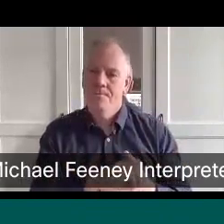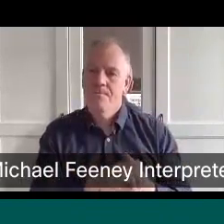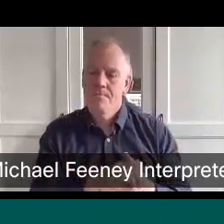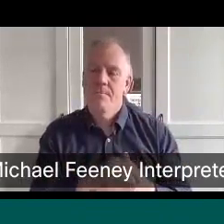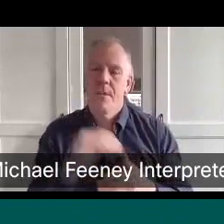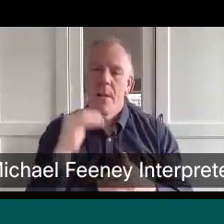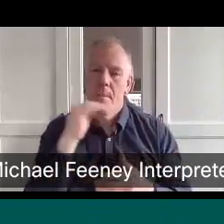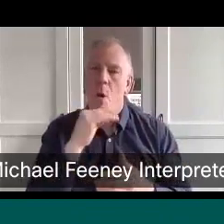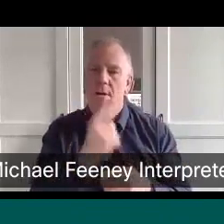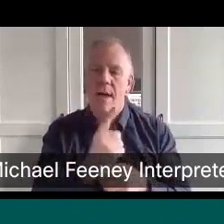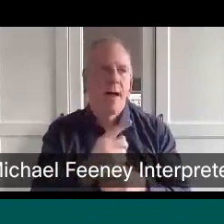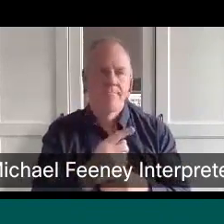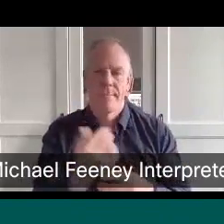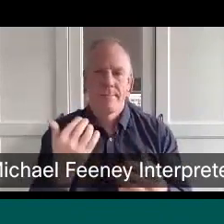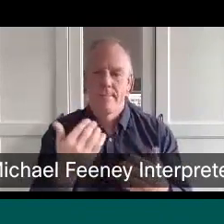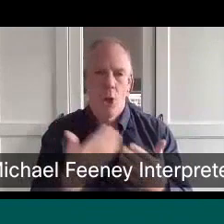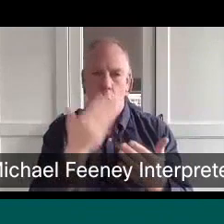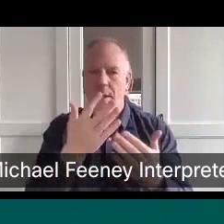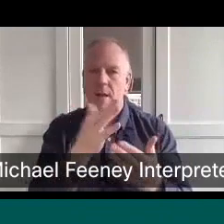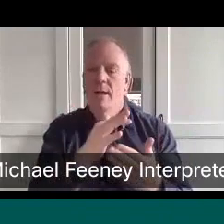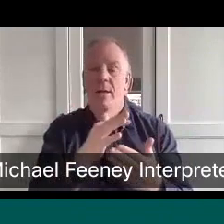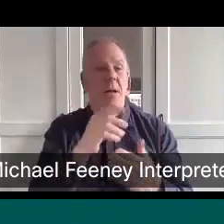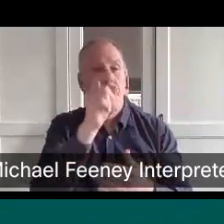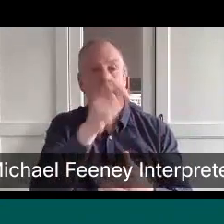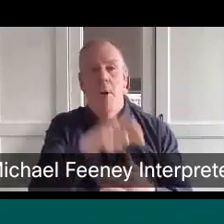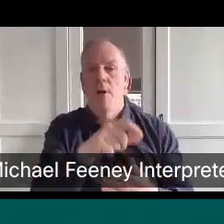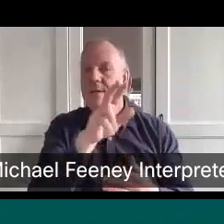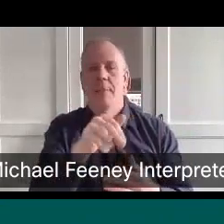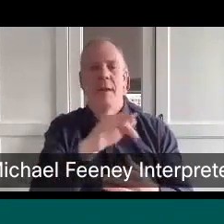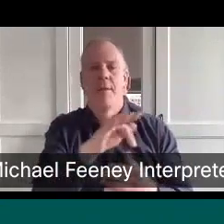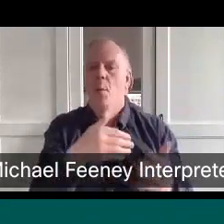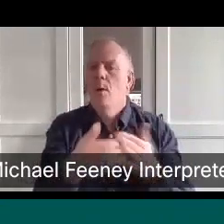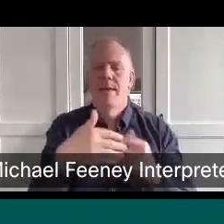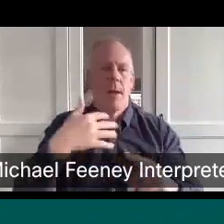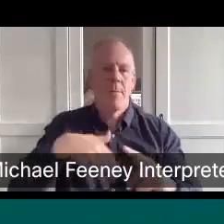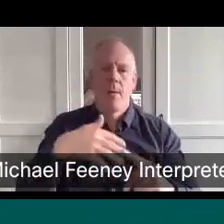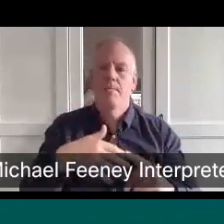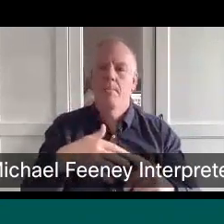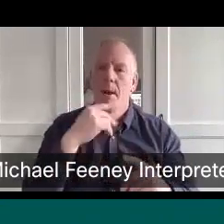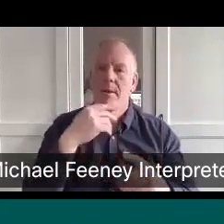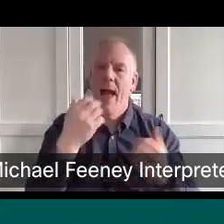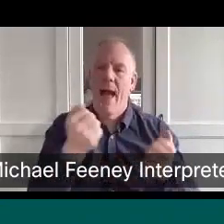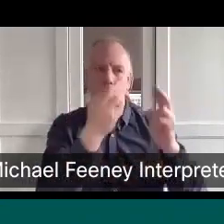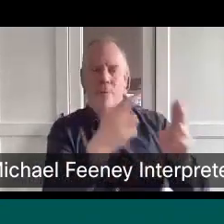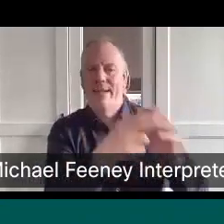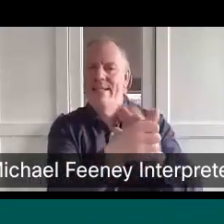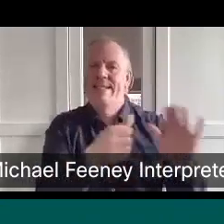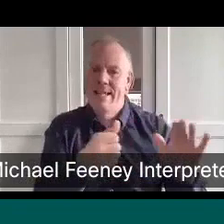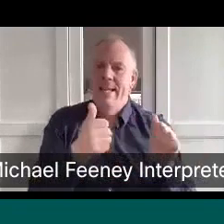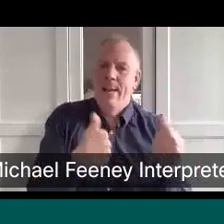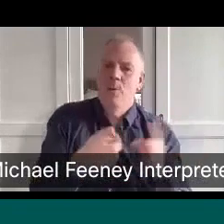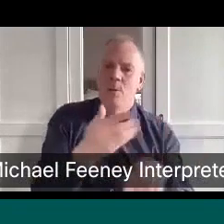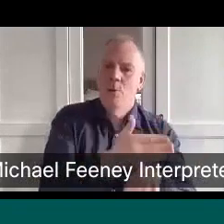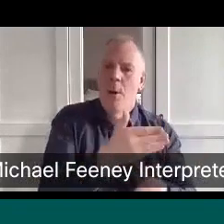important piece. They can come from any background. Is just making sure that they have the right skill set, or they're the right people for the role. To do that.